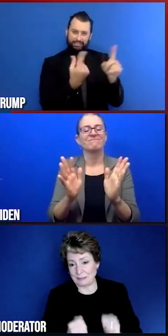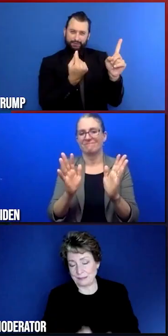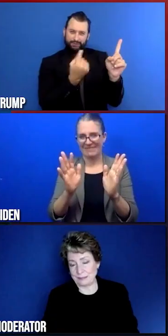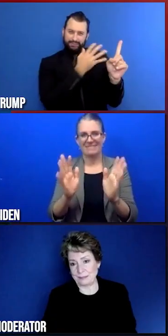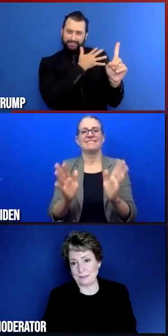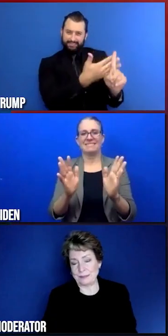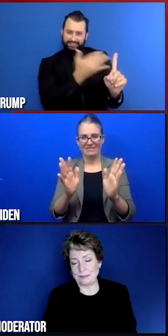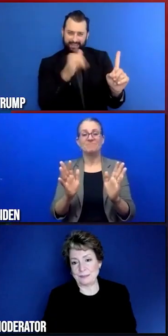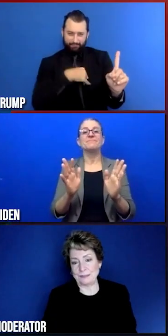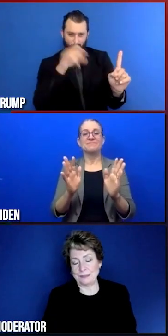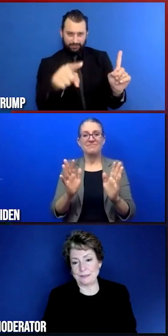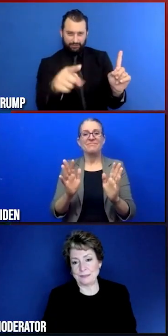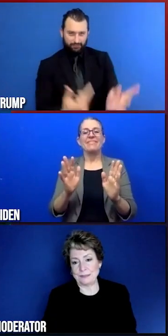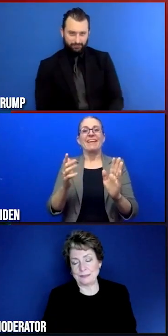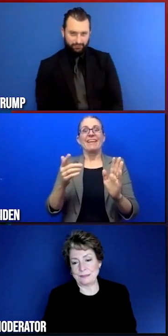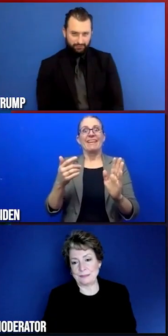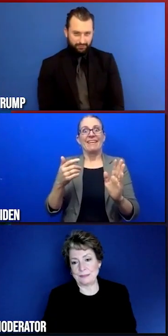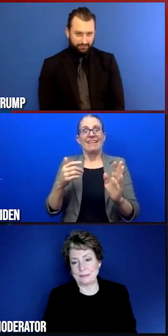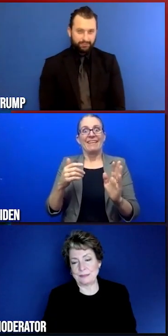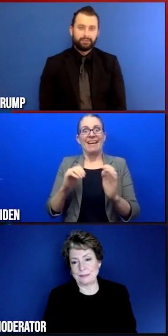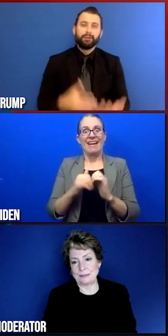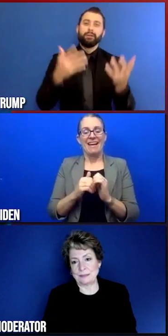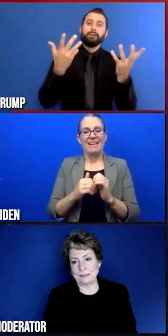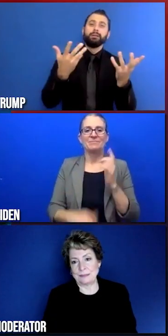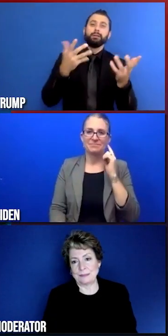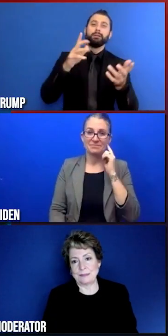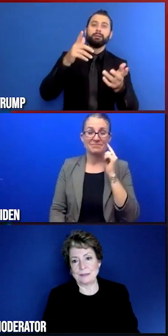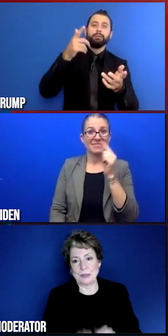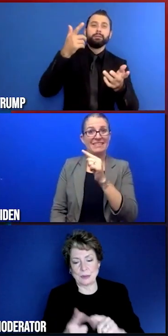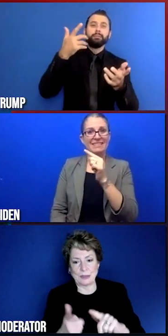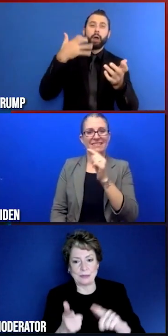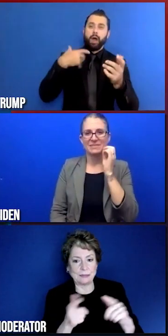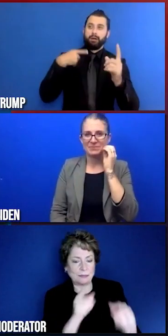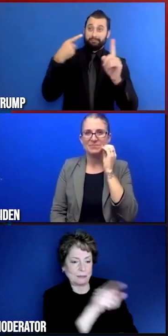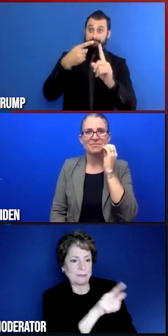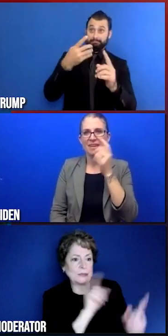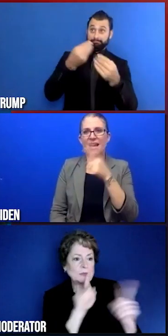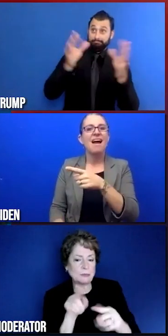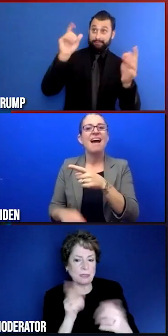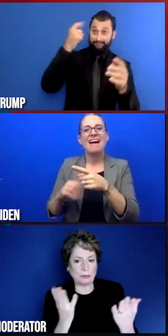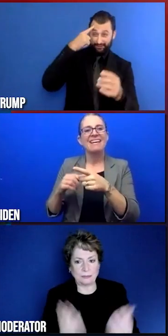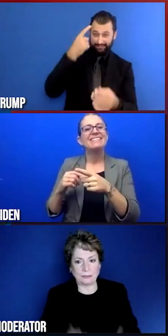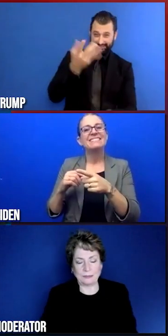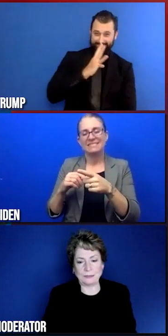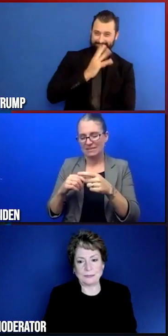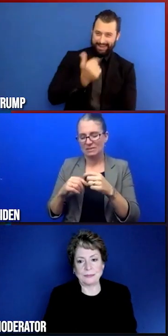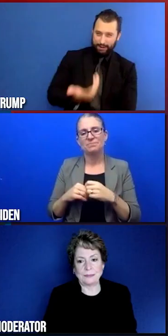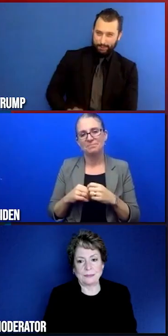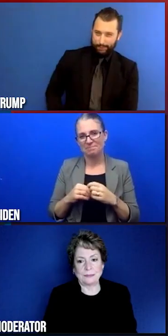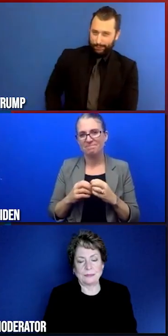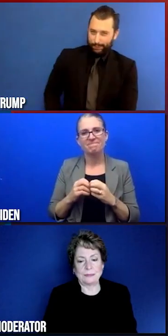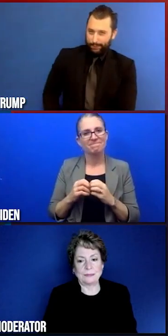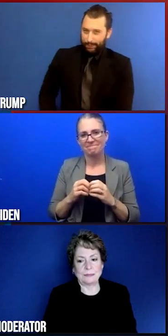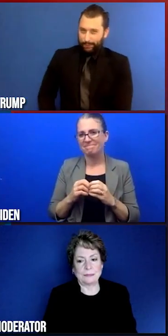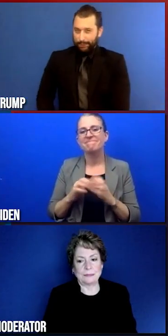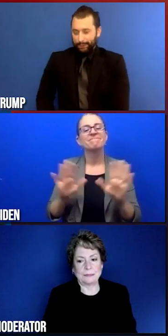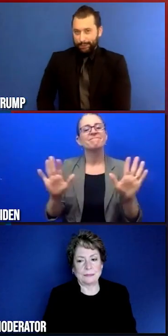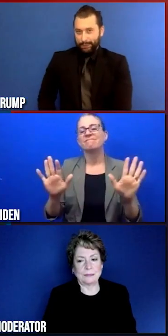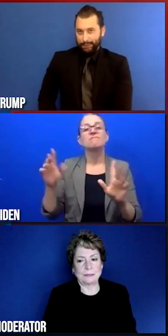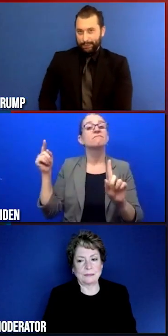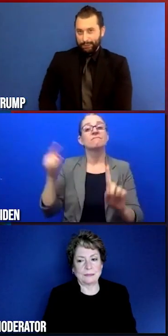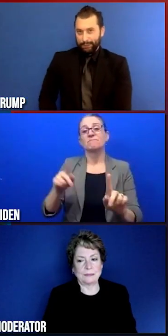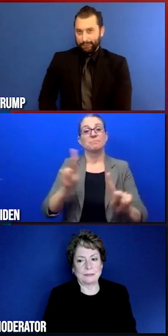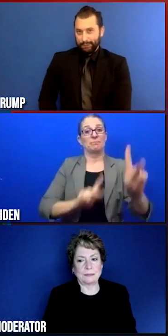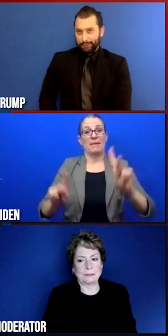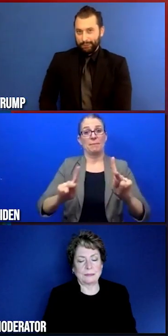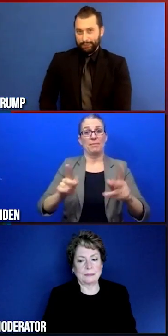medicine. I have to respond. Vice President, your response, please. My response is people deserve to have affordable health care, period. Period, period, period.